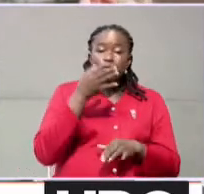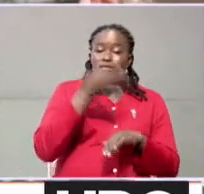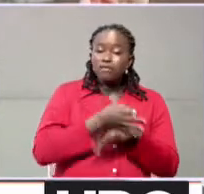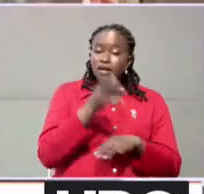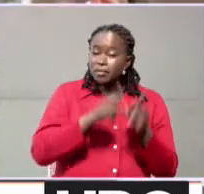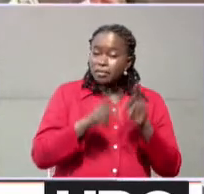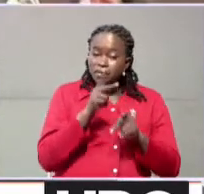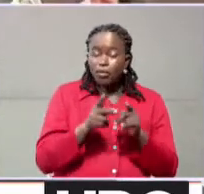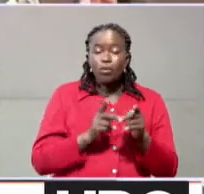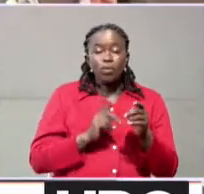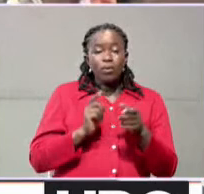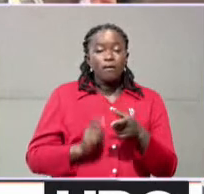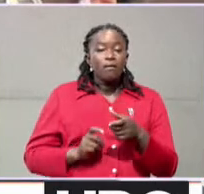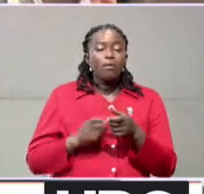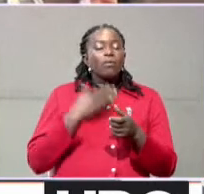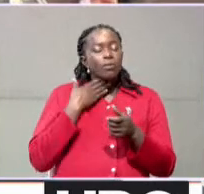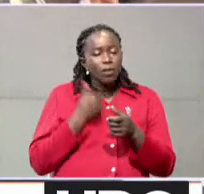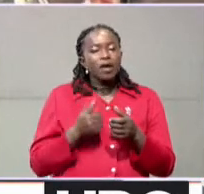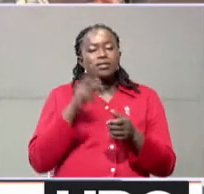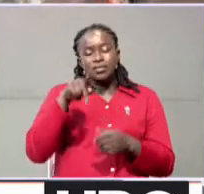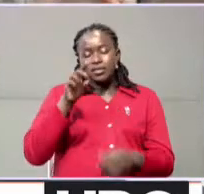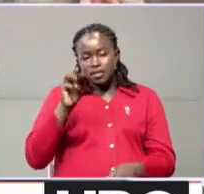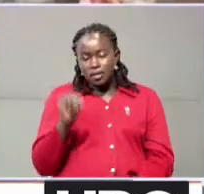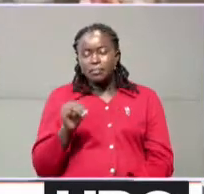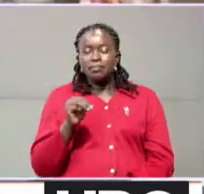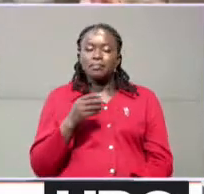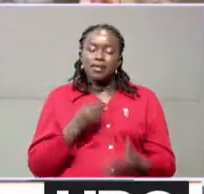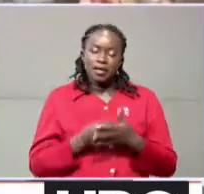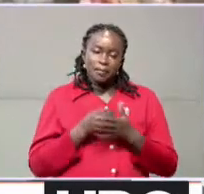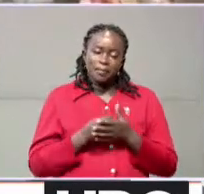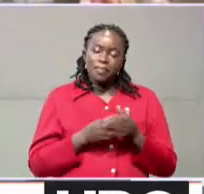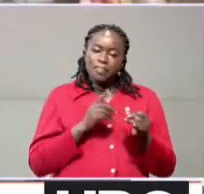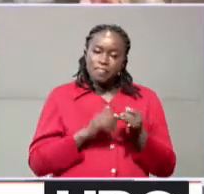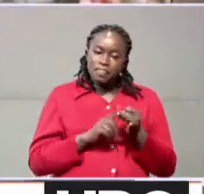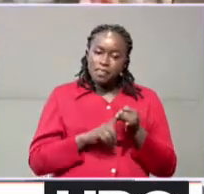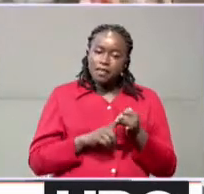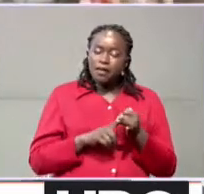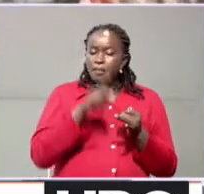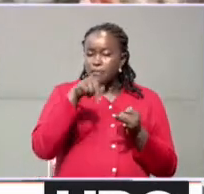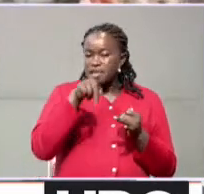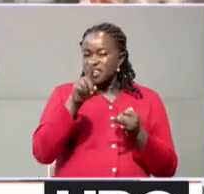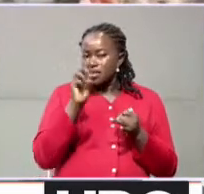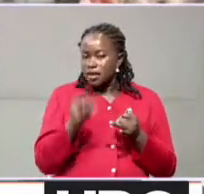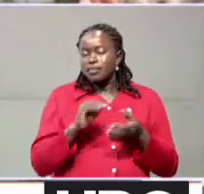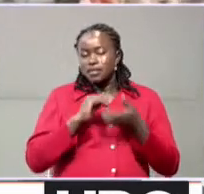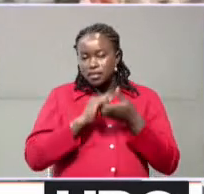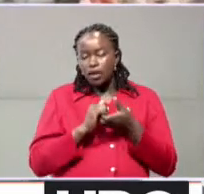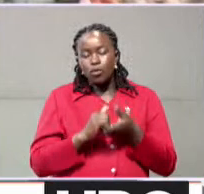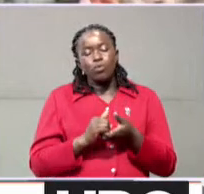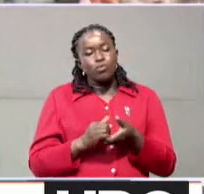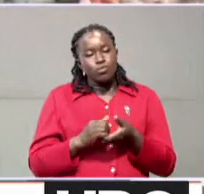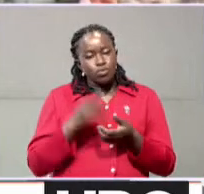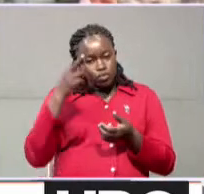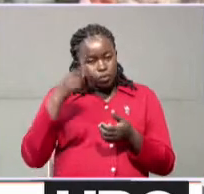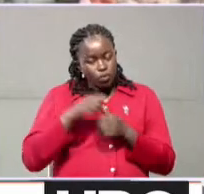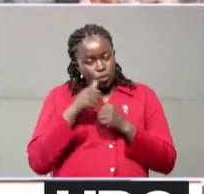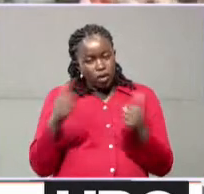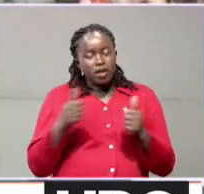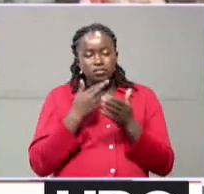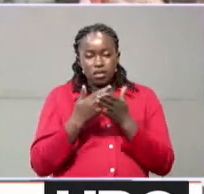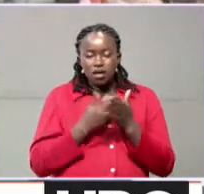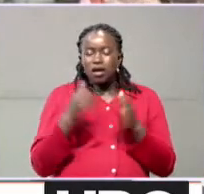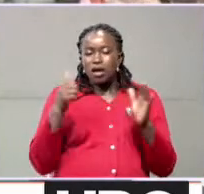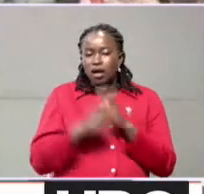targeting pdm money b the pdm circle is two during registered under the cooperative